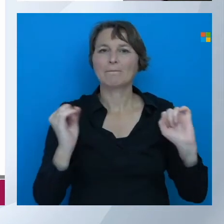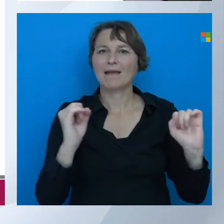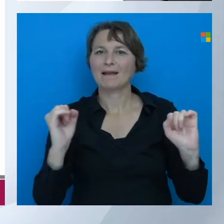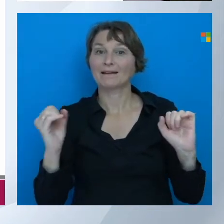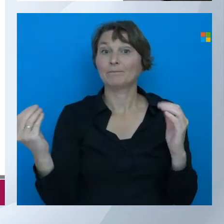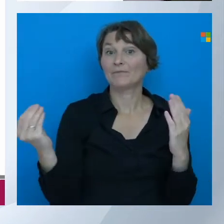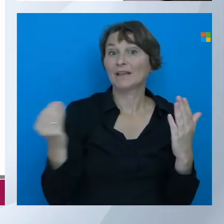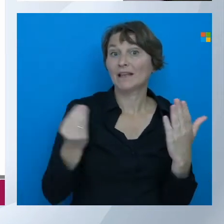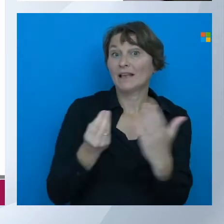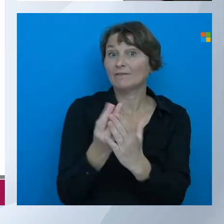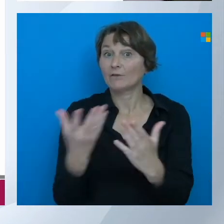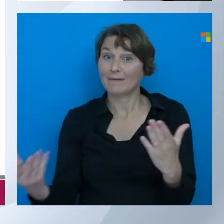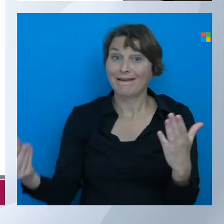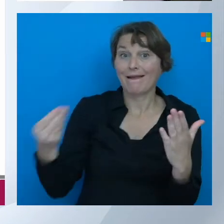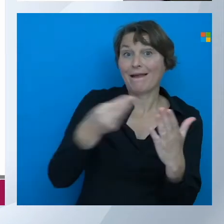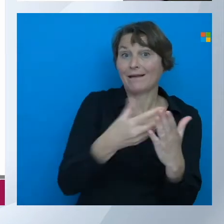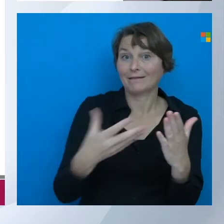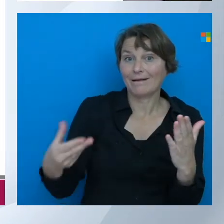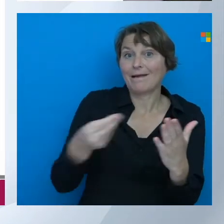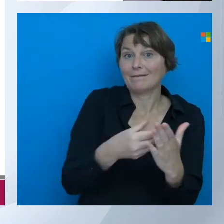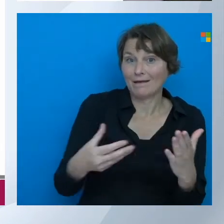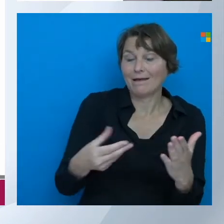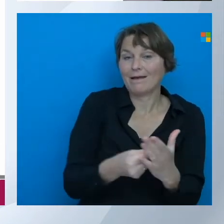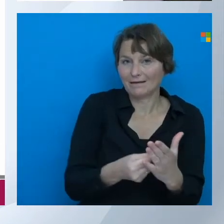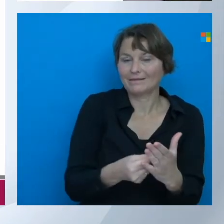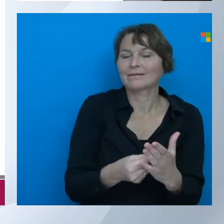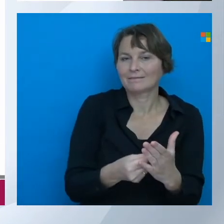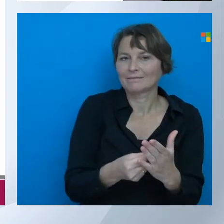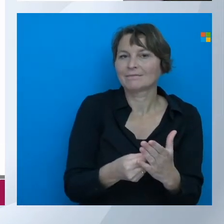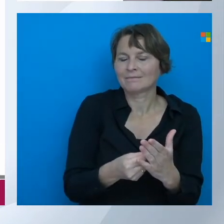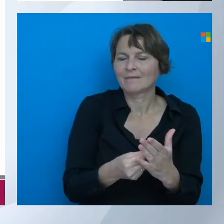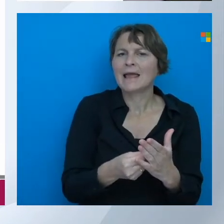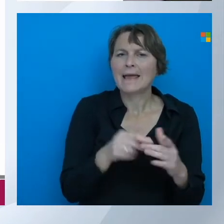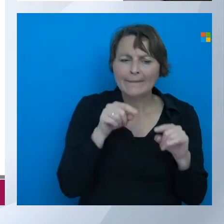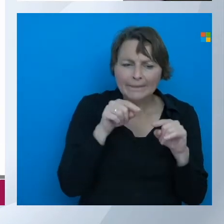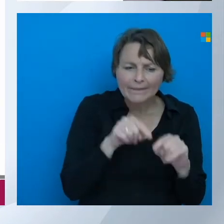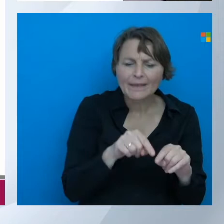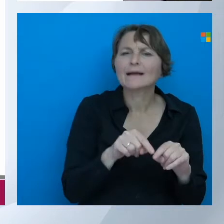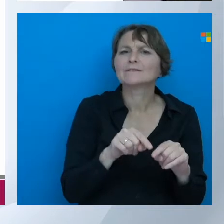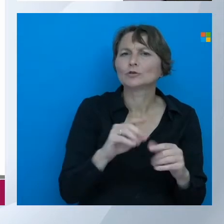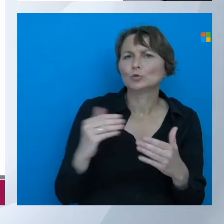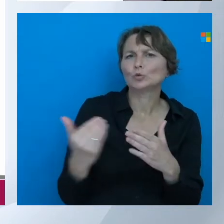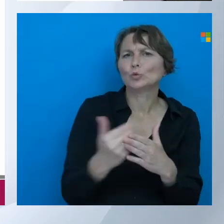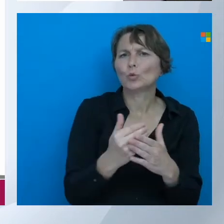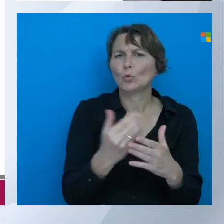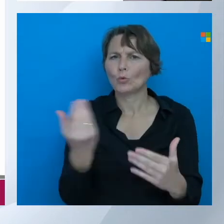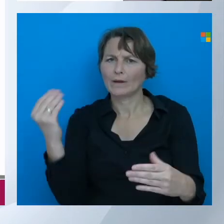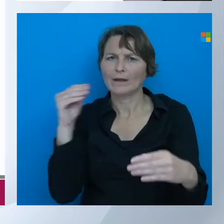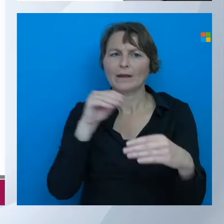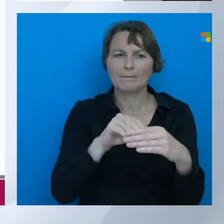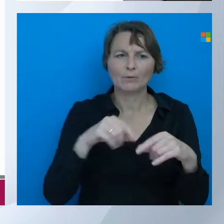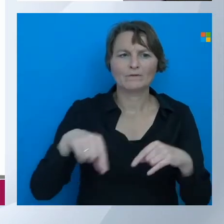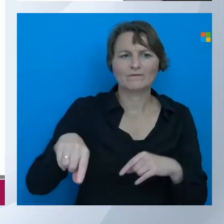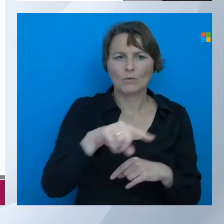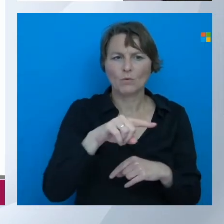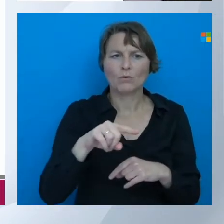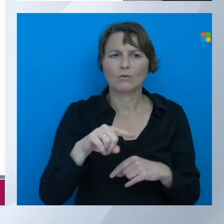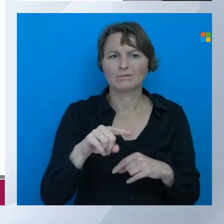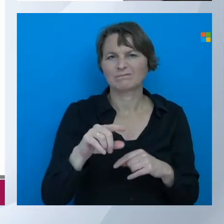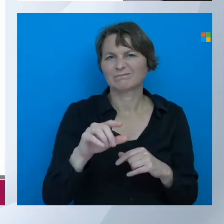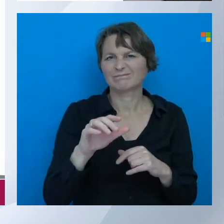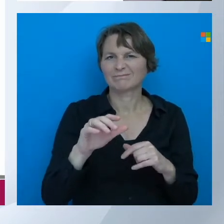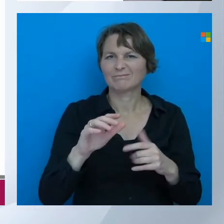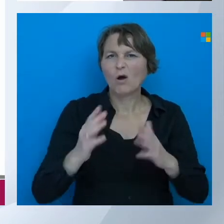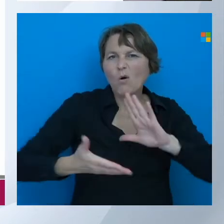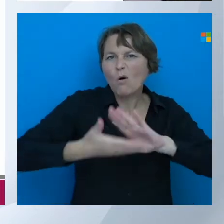information from my Azure subscription and make that the input for my automated actions. So in this